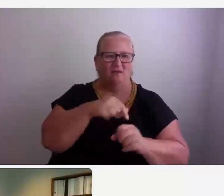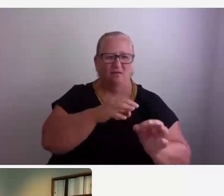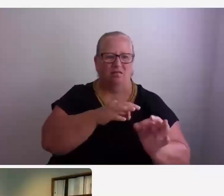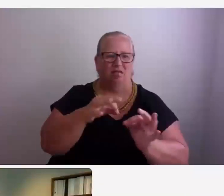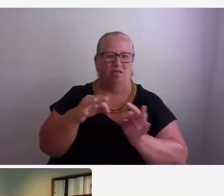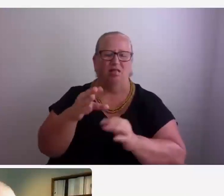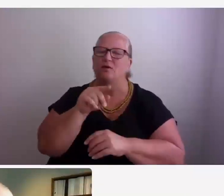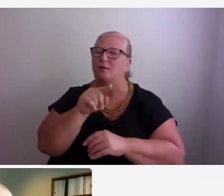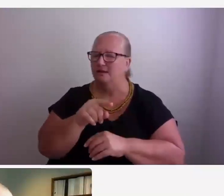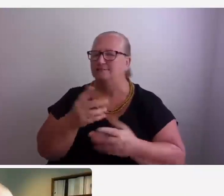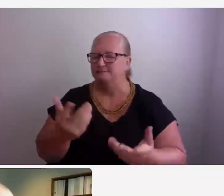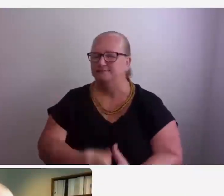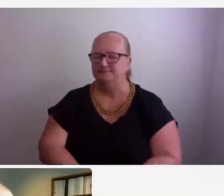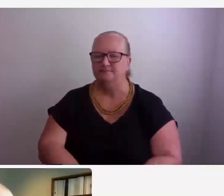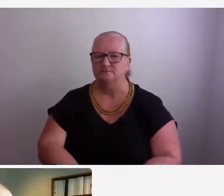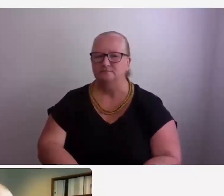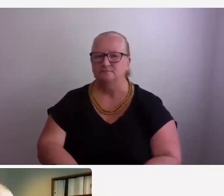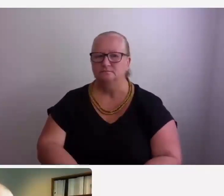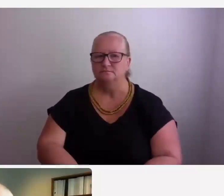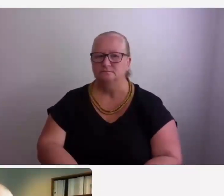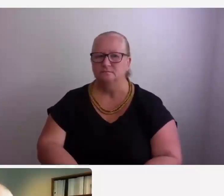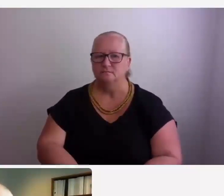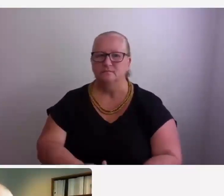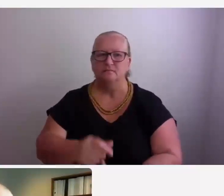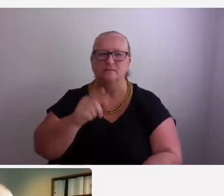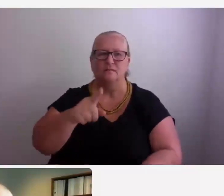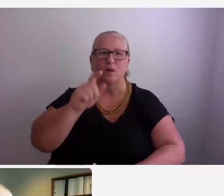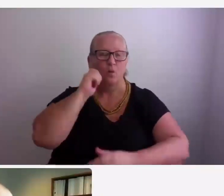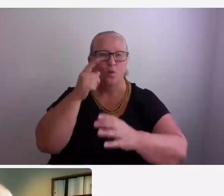COVID. Will ACFI be grandparented?